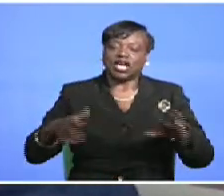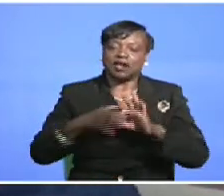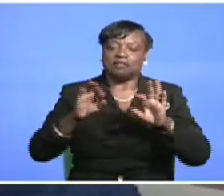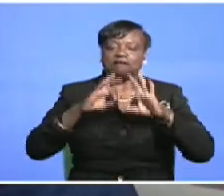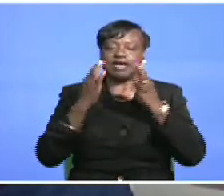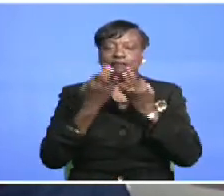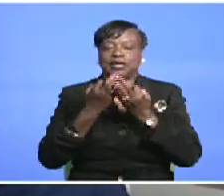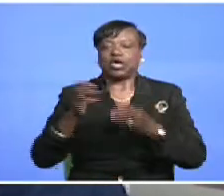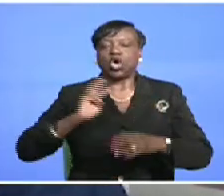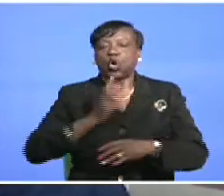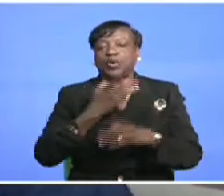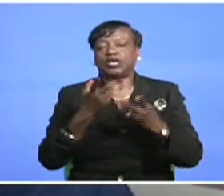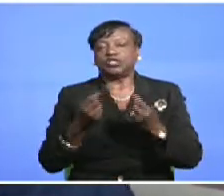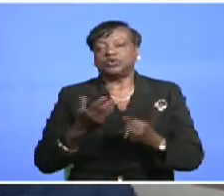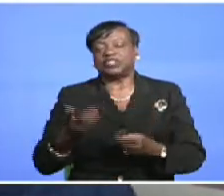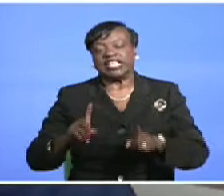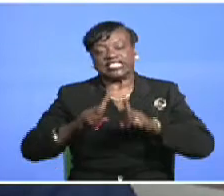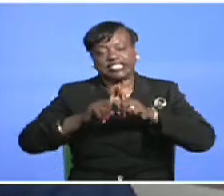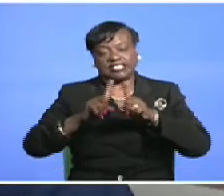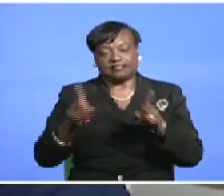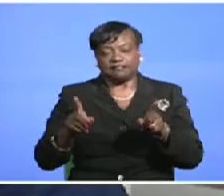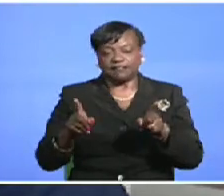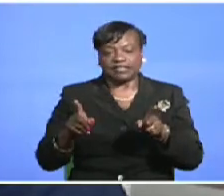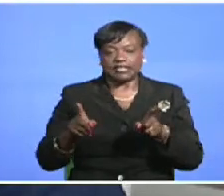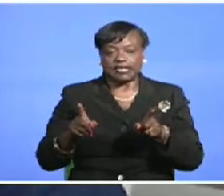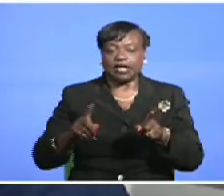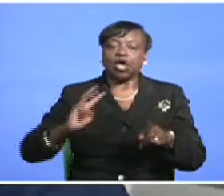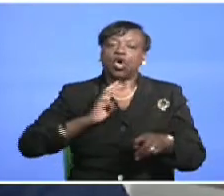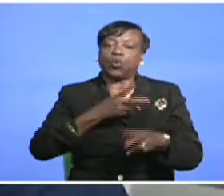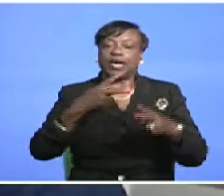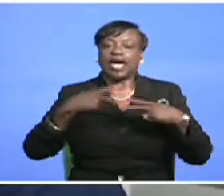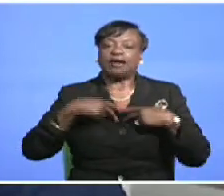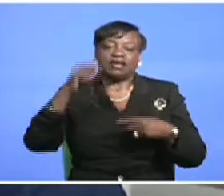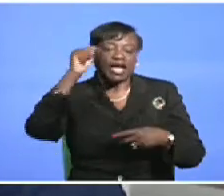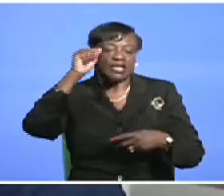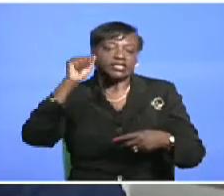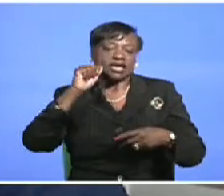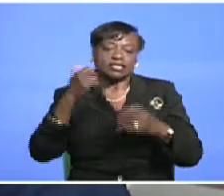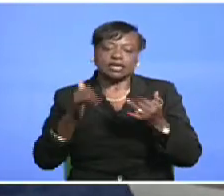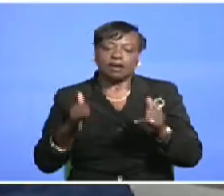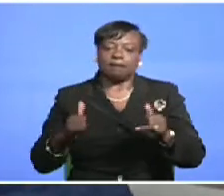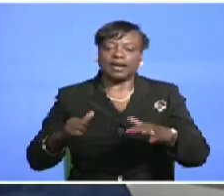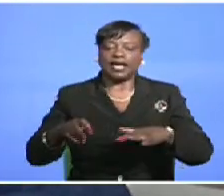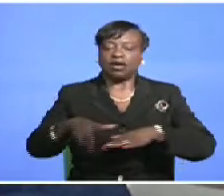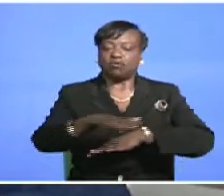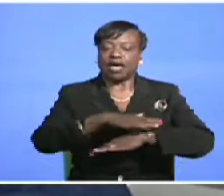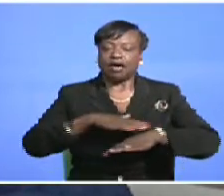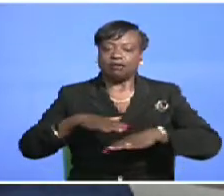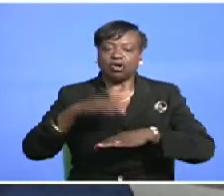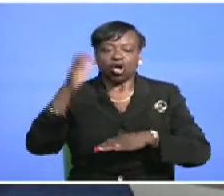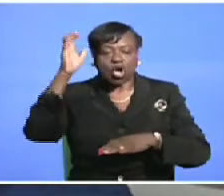things slightly differently. We have more of an adult playground concept.